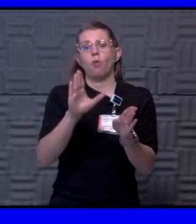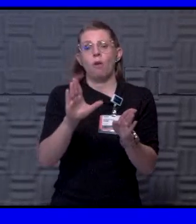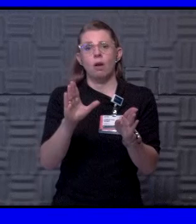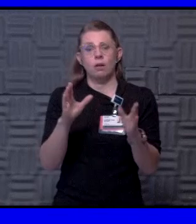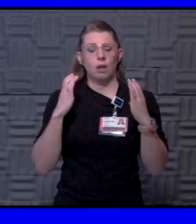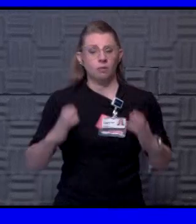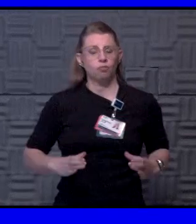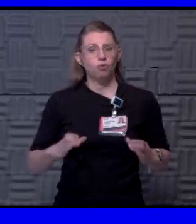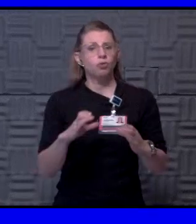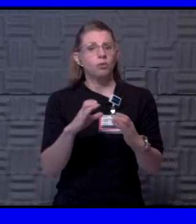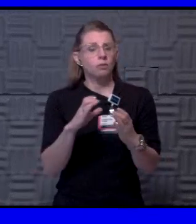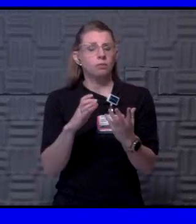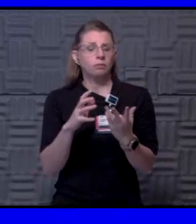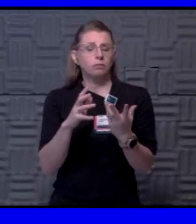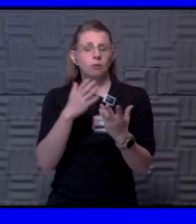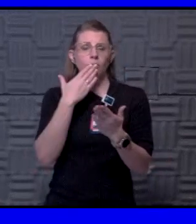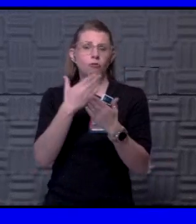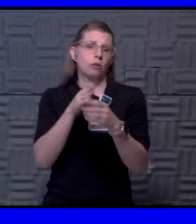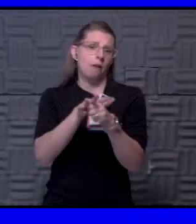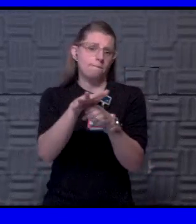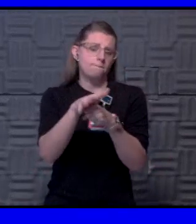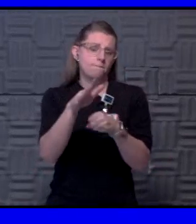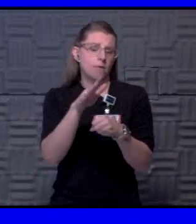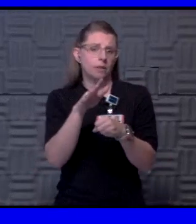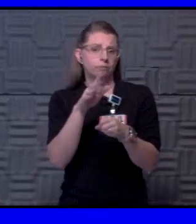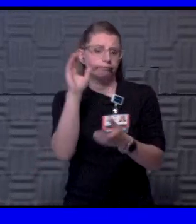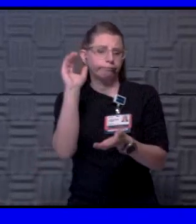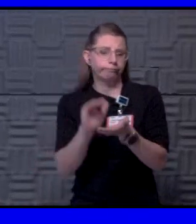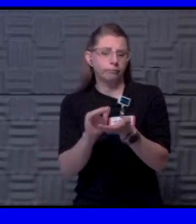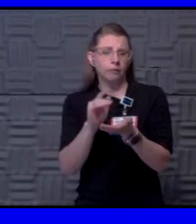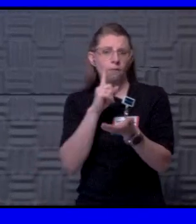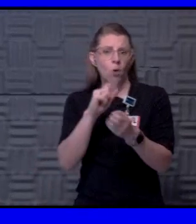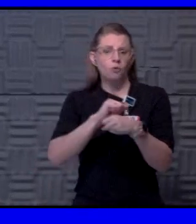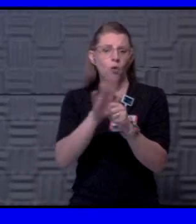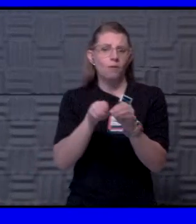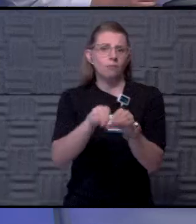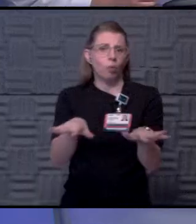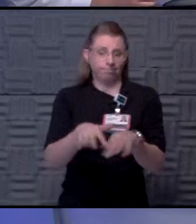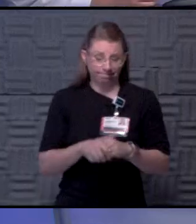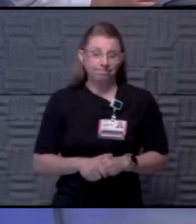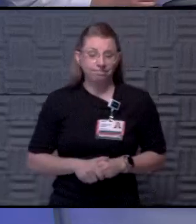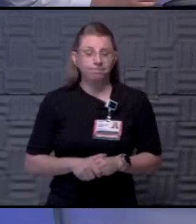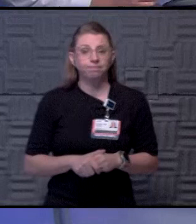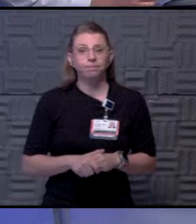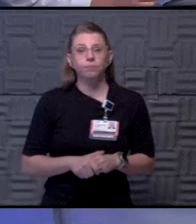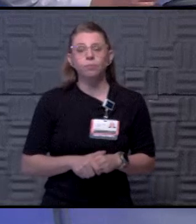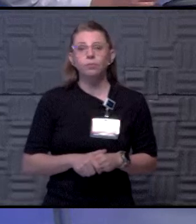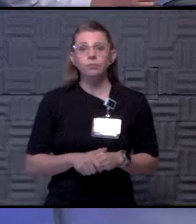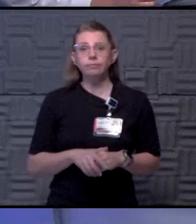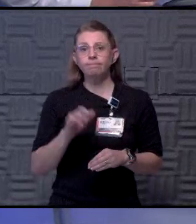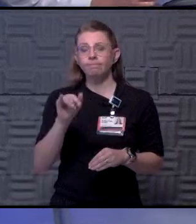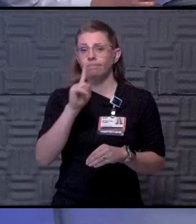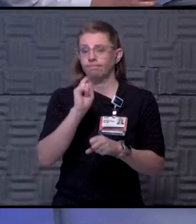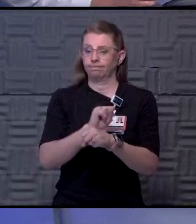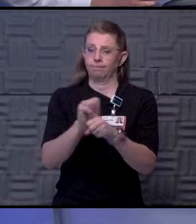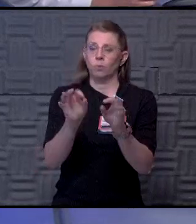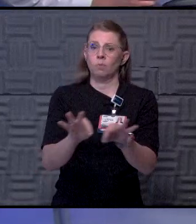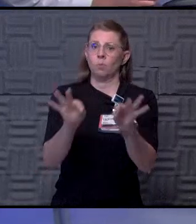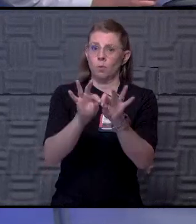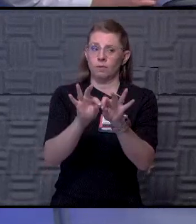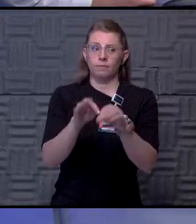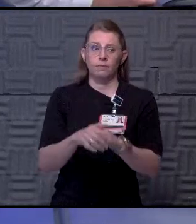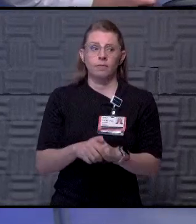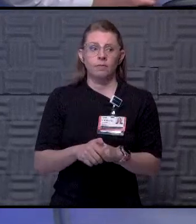customers and your clients, that's going to be a good enough job to really decrease the amount of spread anyways. Yeah, well, that is really important, and I think